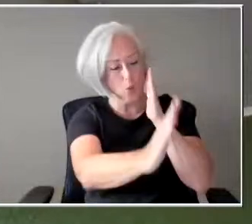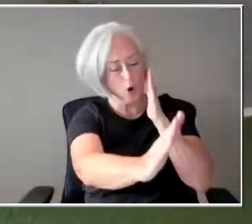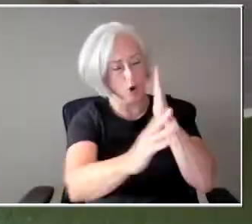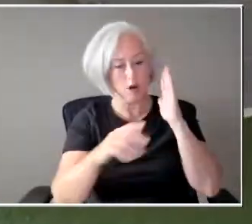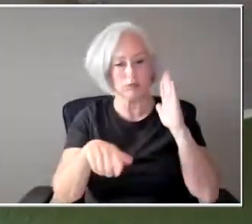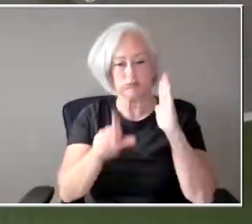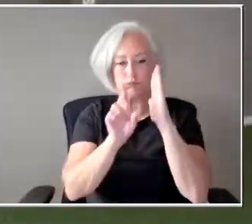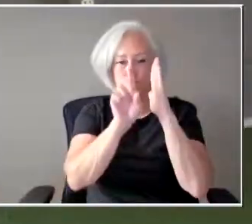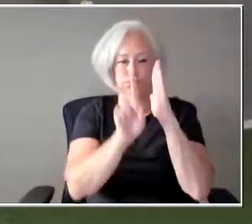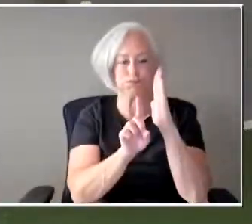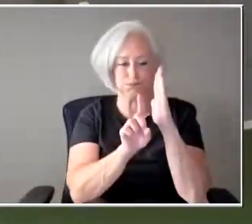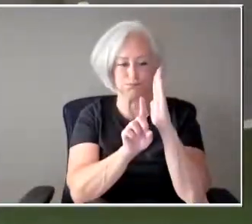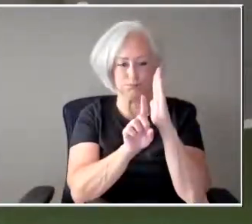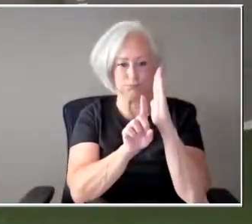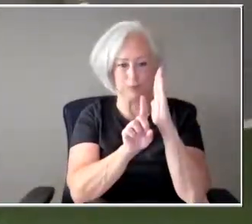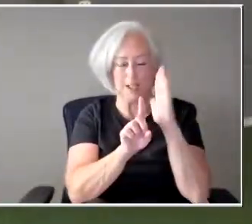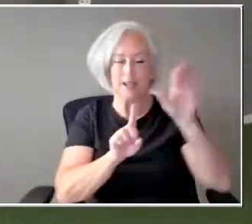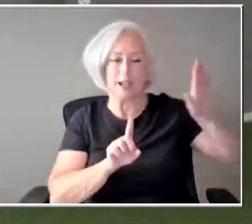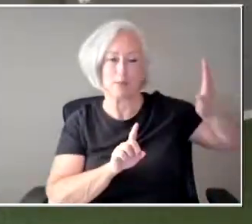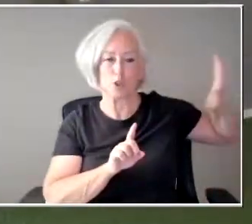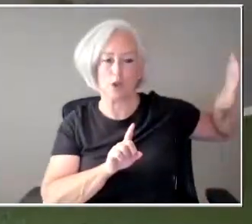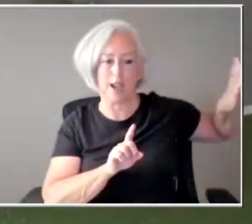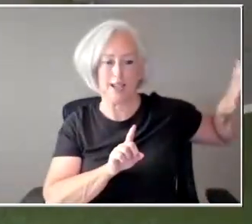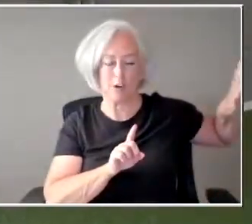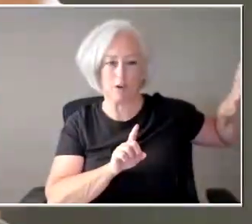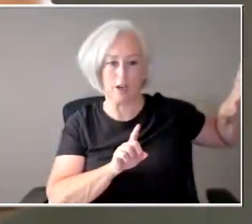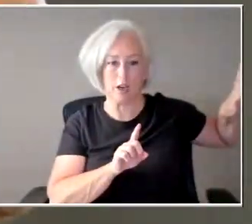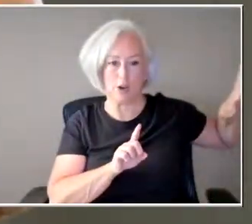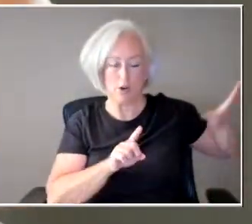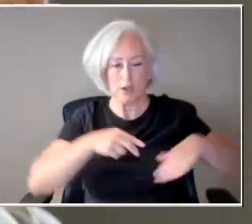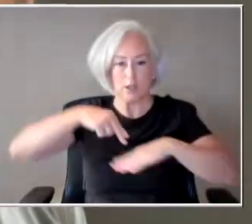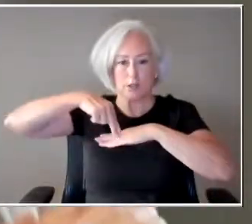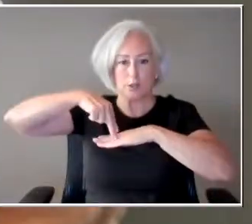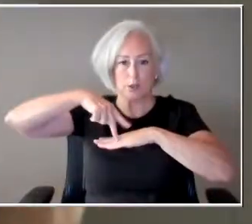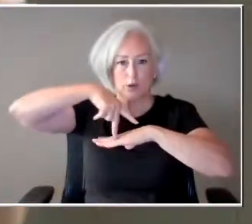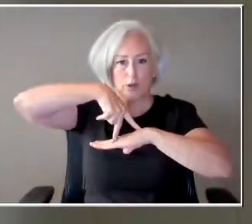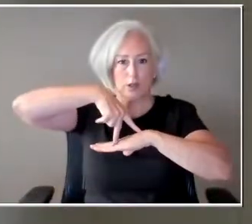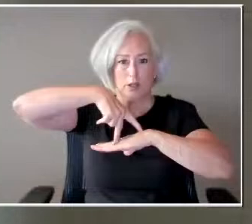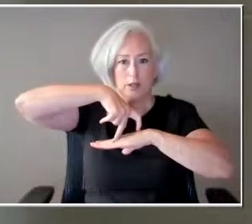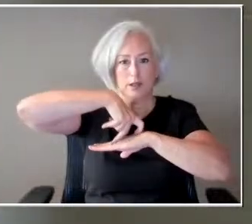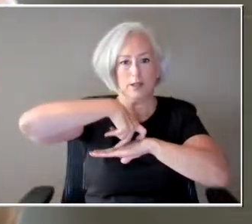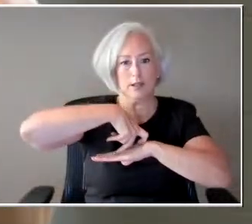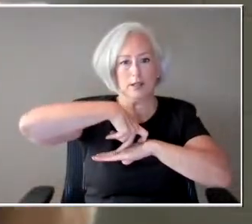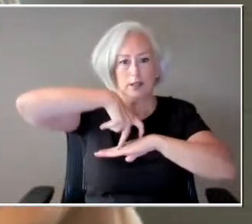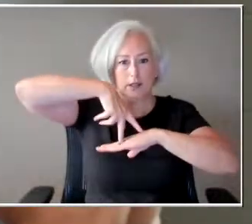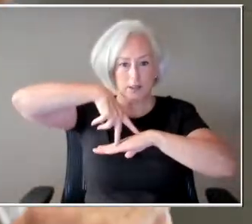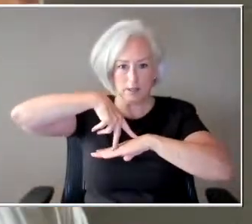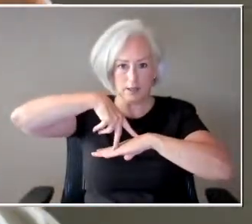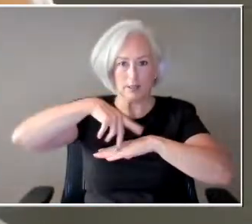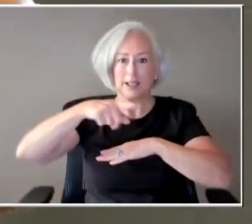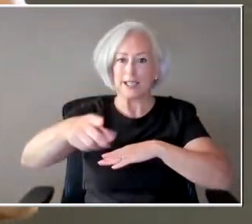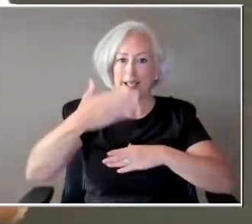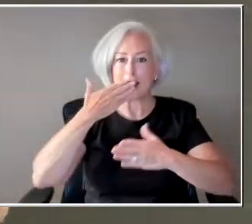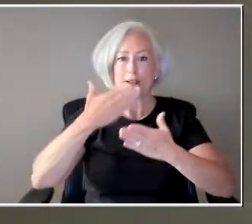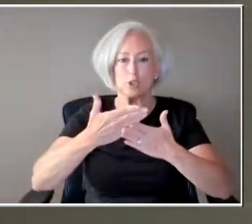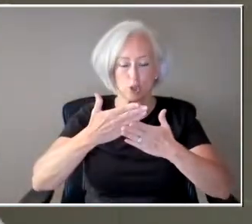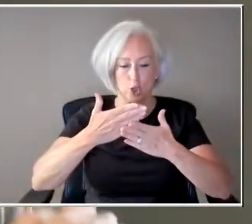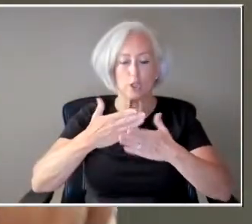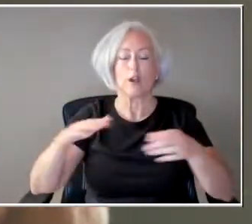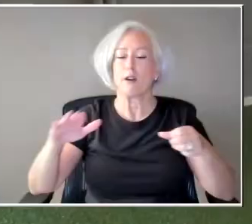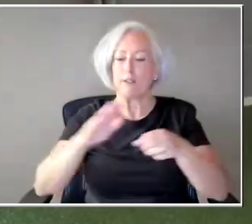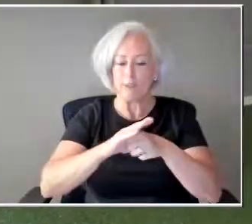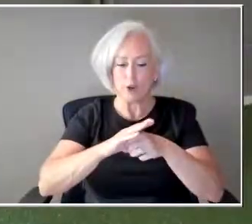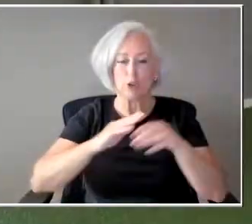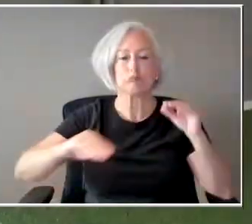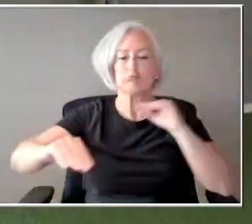movement. Same with range of motion. Doc Hawk has a good full range of motion knee to the ground there, but when you're just starting out, if